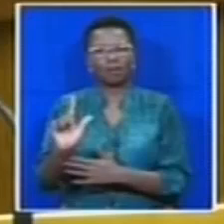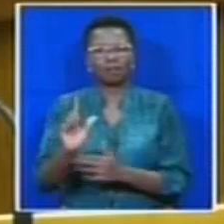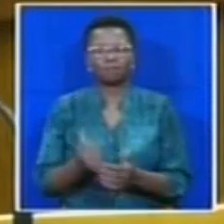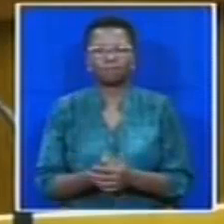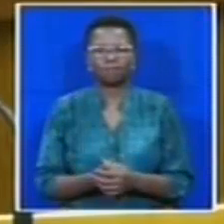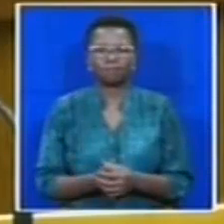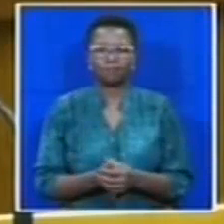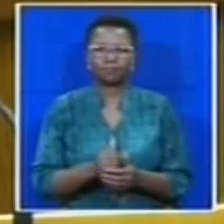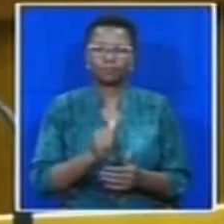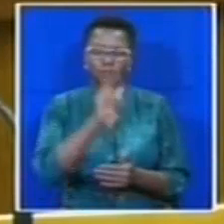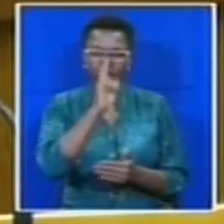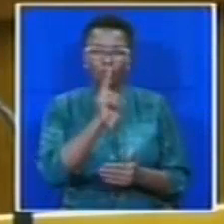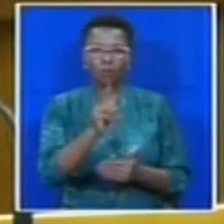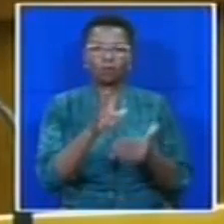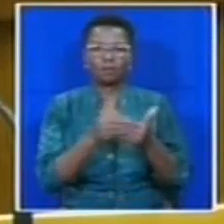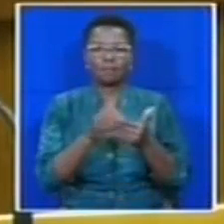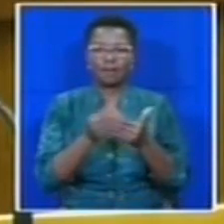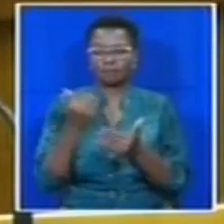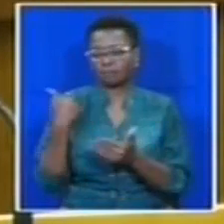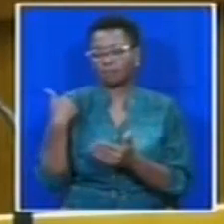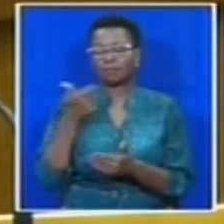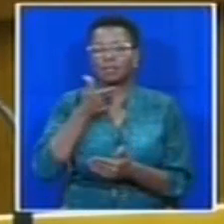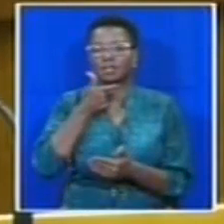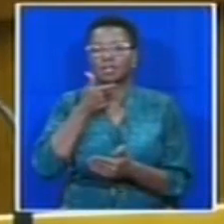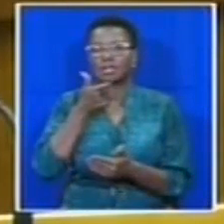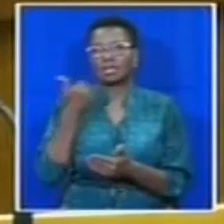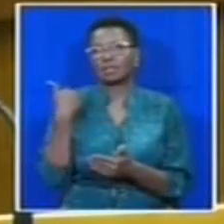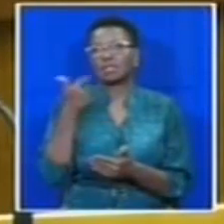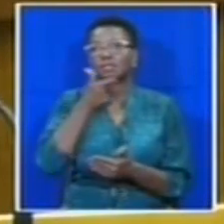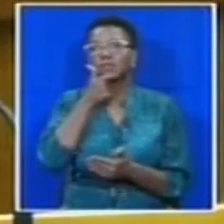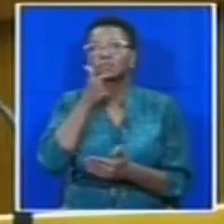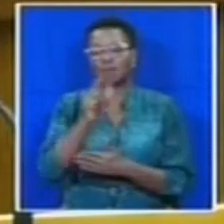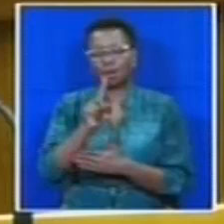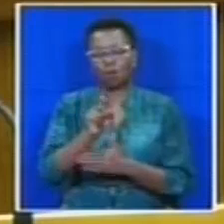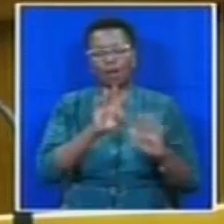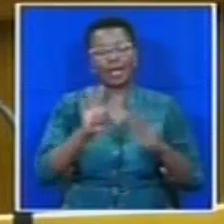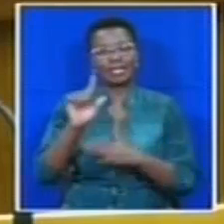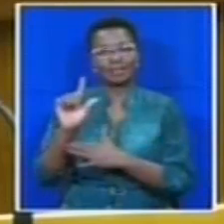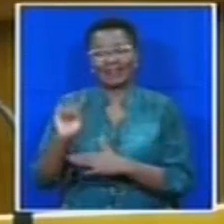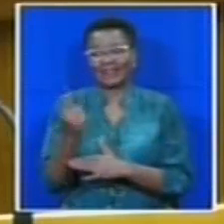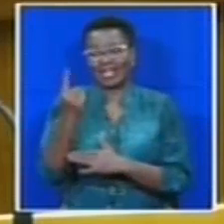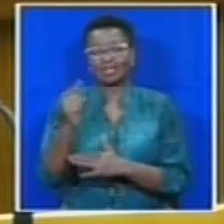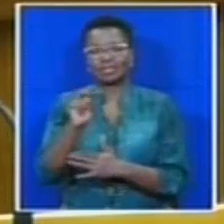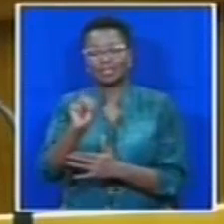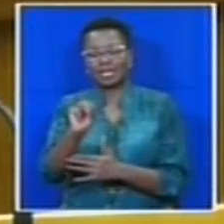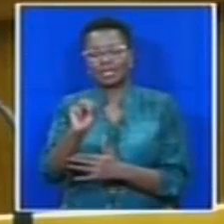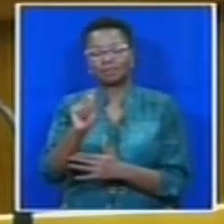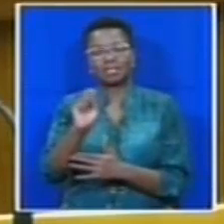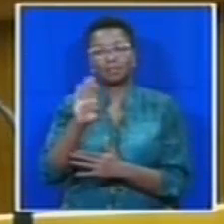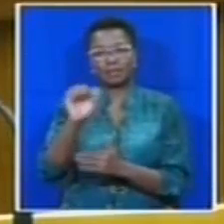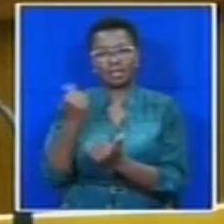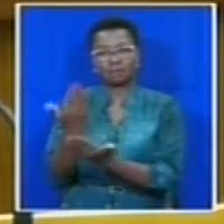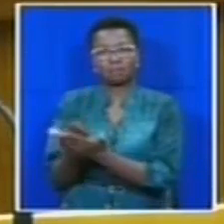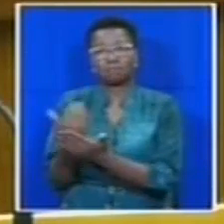Honorable members, the first MTBPS was tabled interestingly in December 1997, during the term of President